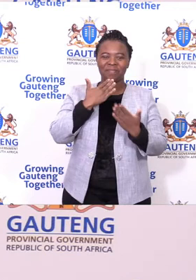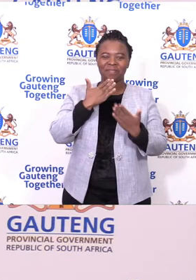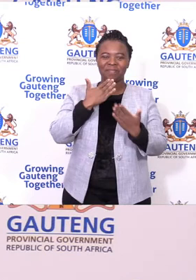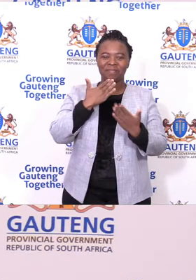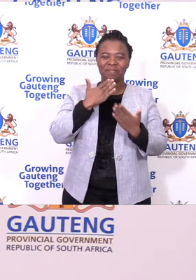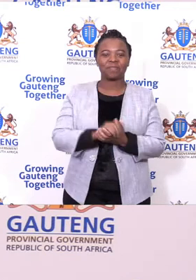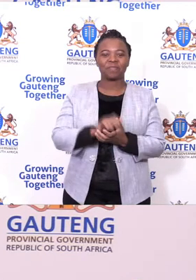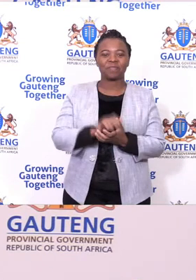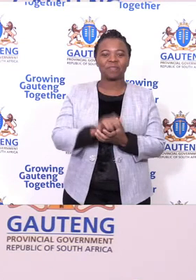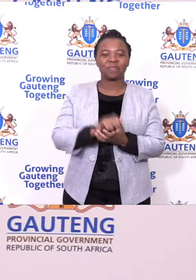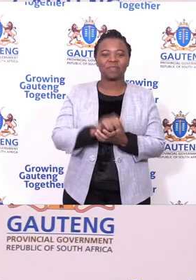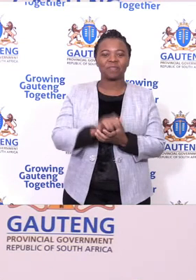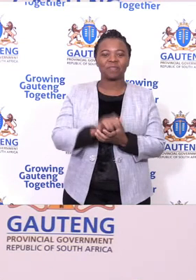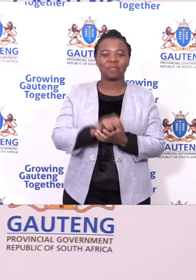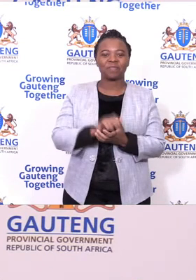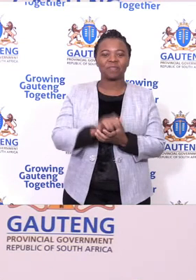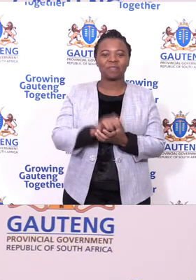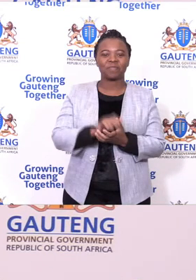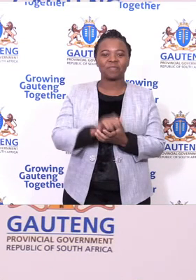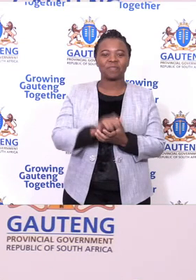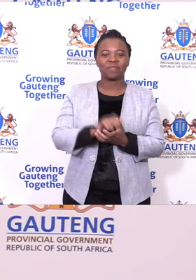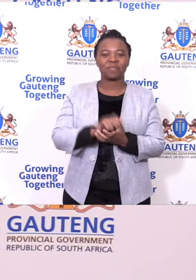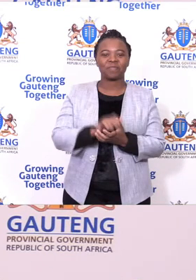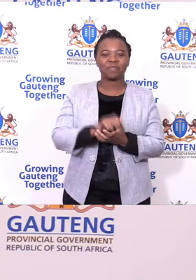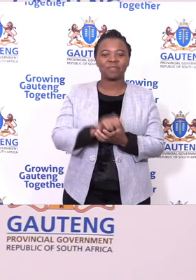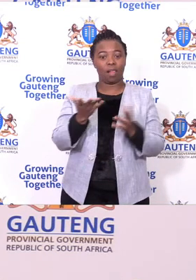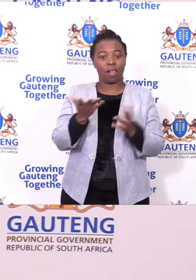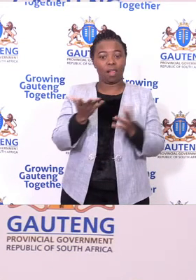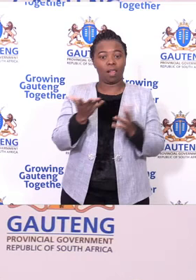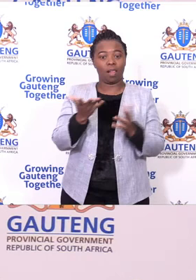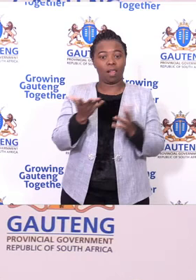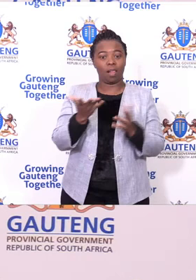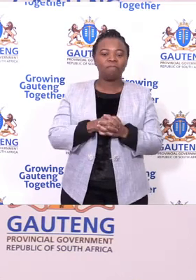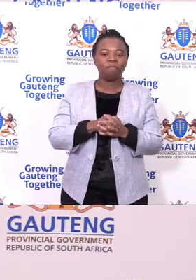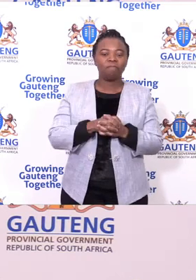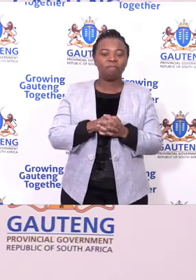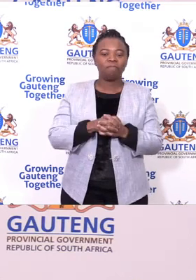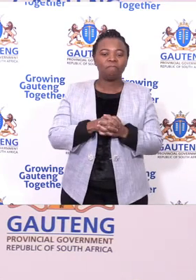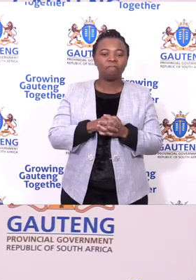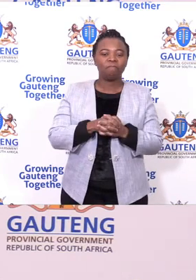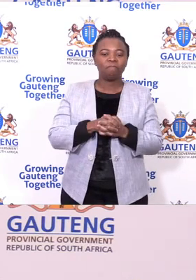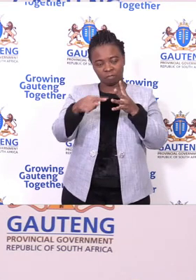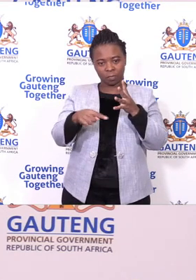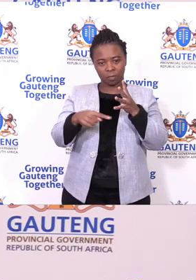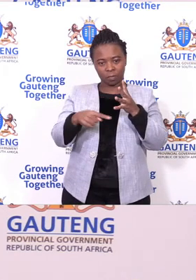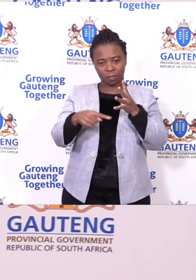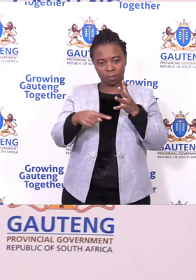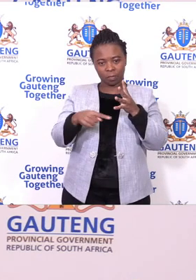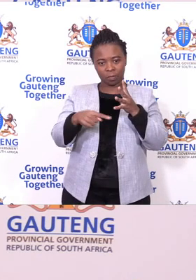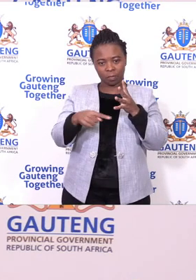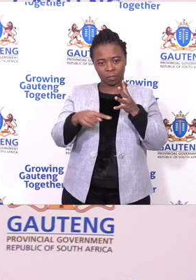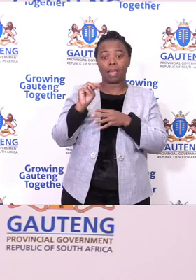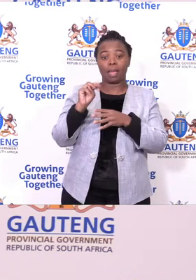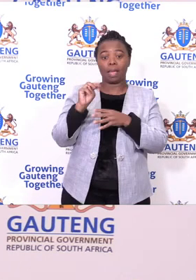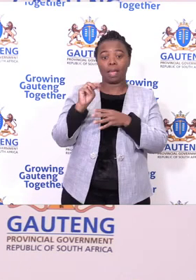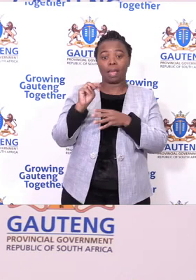Vuyo. I'll respond to some of the questions, and MEC Masuku will assist me to respond